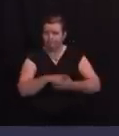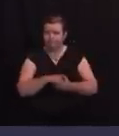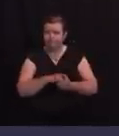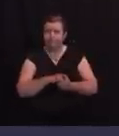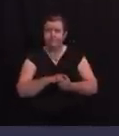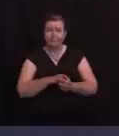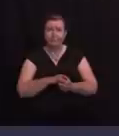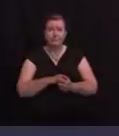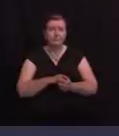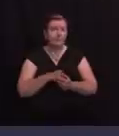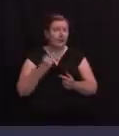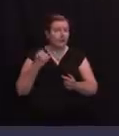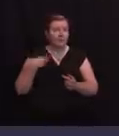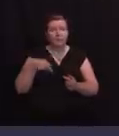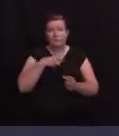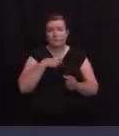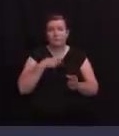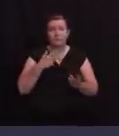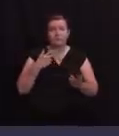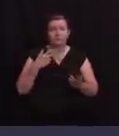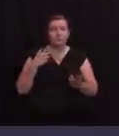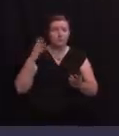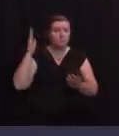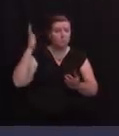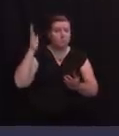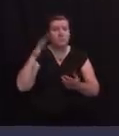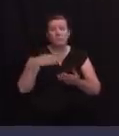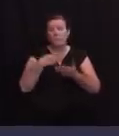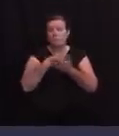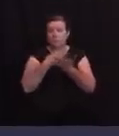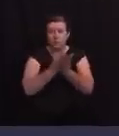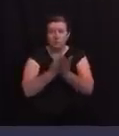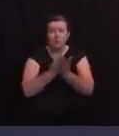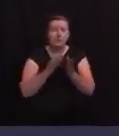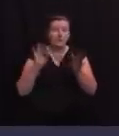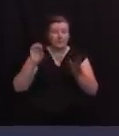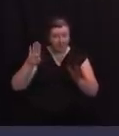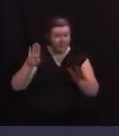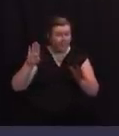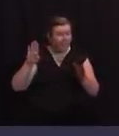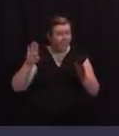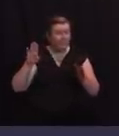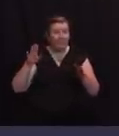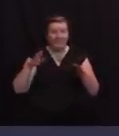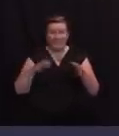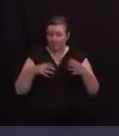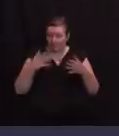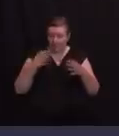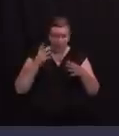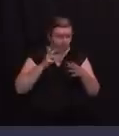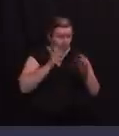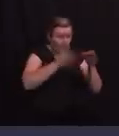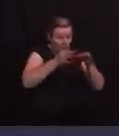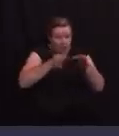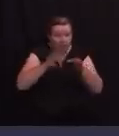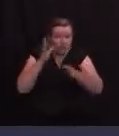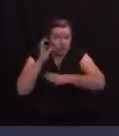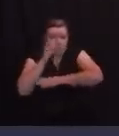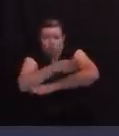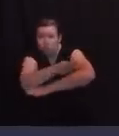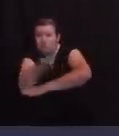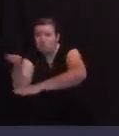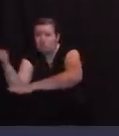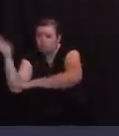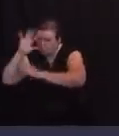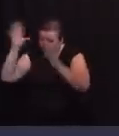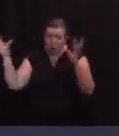to, again, we presented February, tons of hearings, regular updates. That part works, I think, really well. And I compare that not